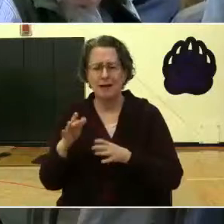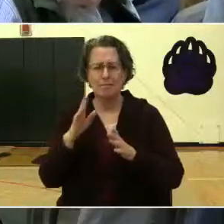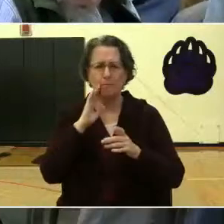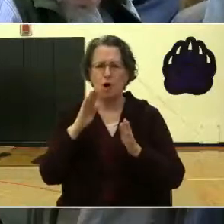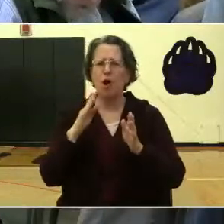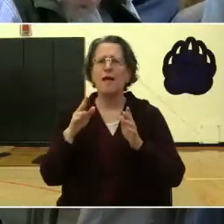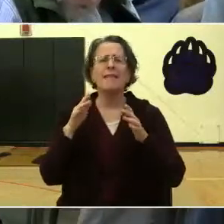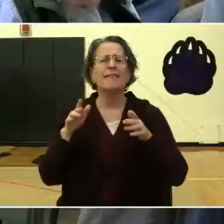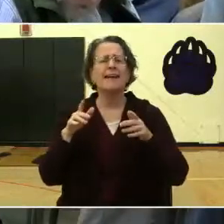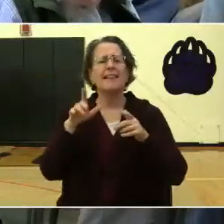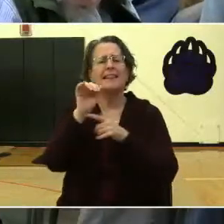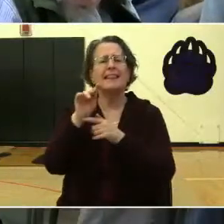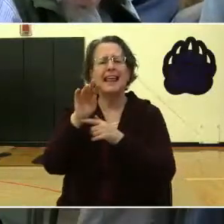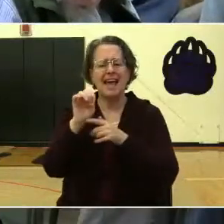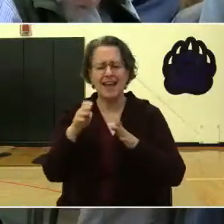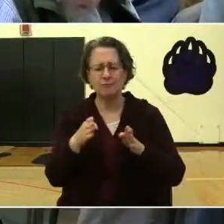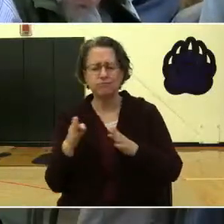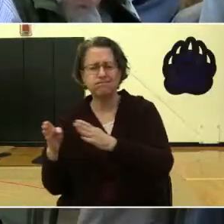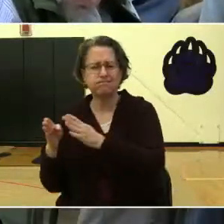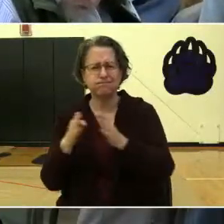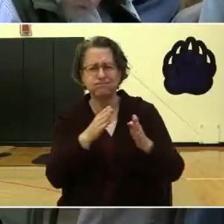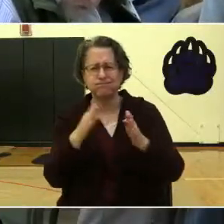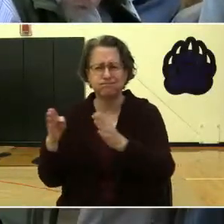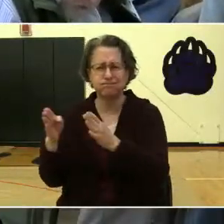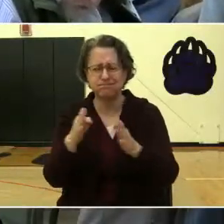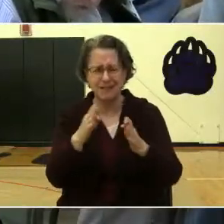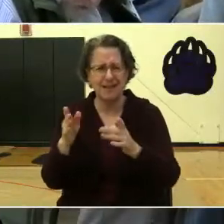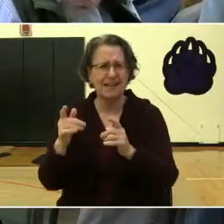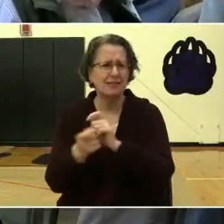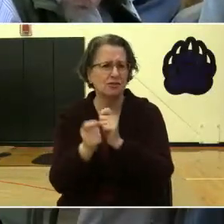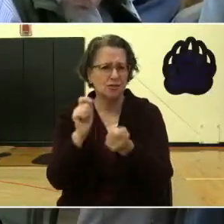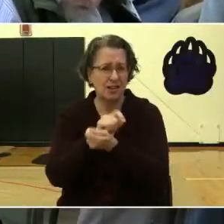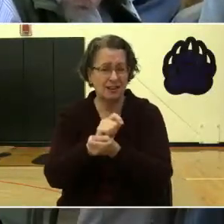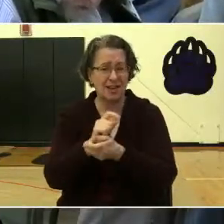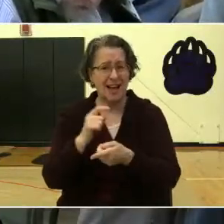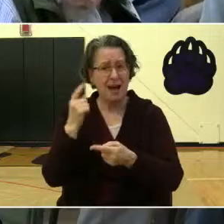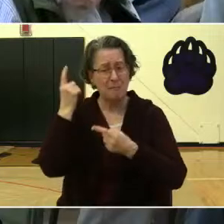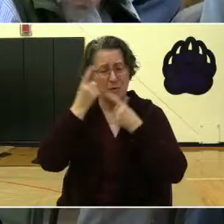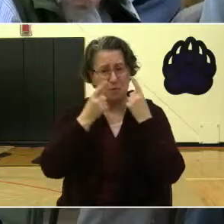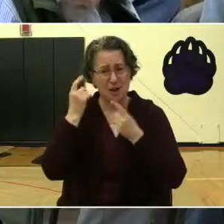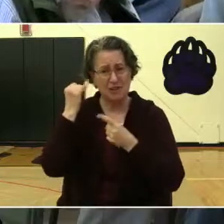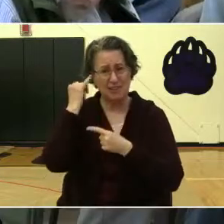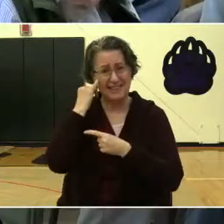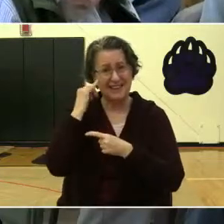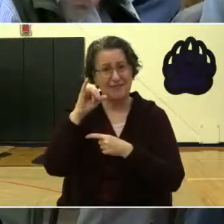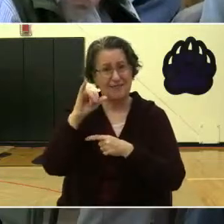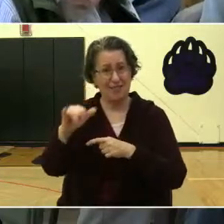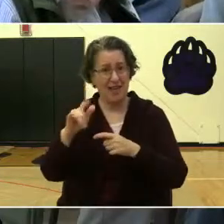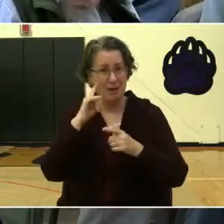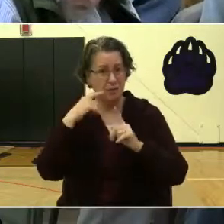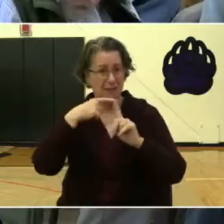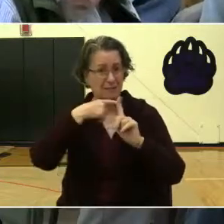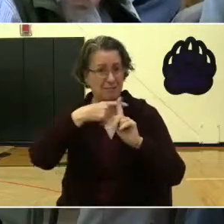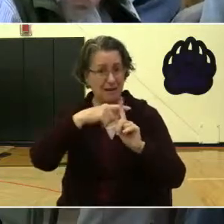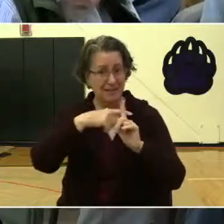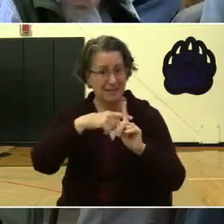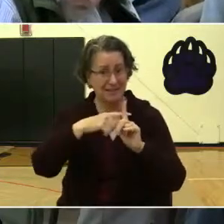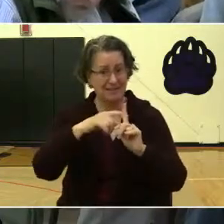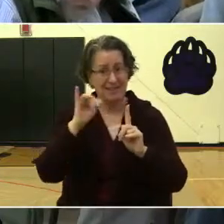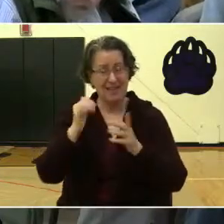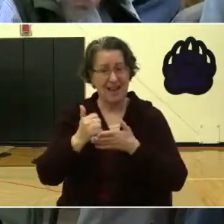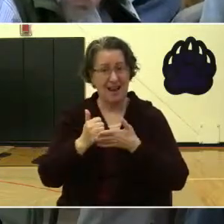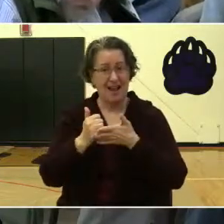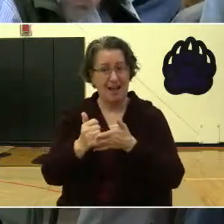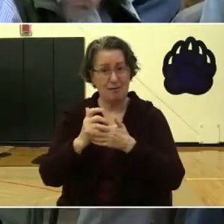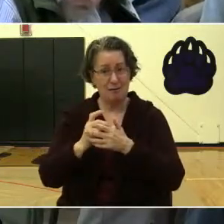that or not if you think it's been a beneficial and if it's been beneficial you know in